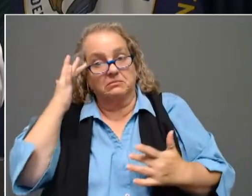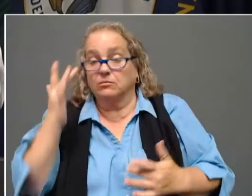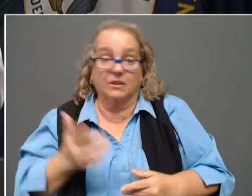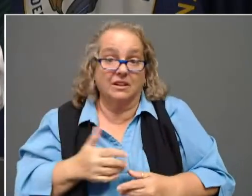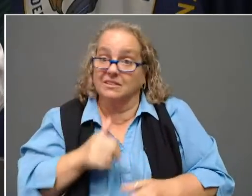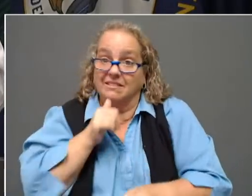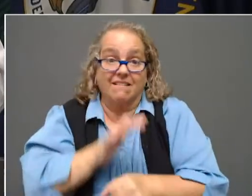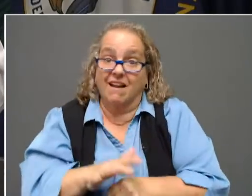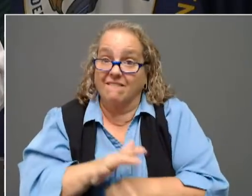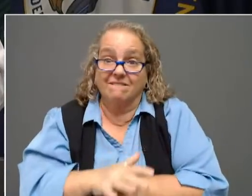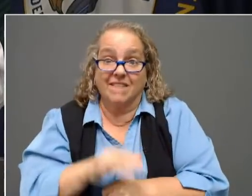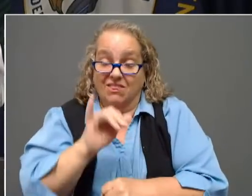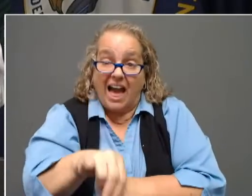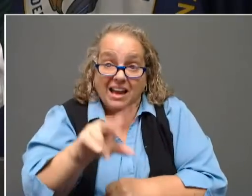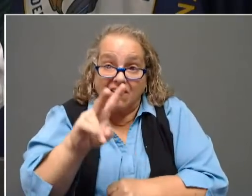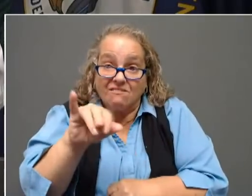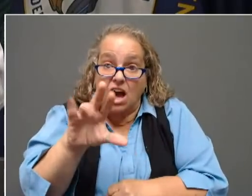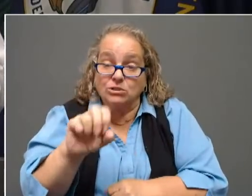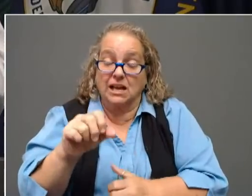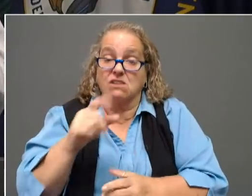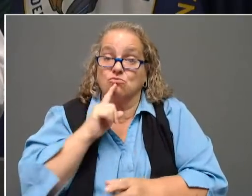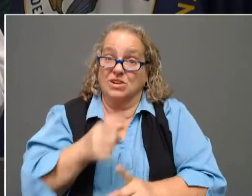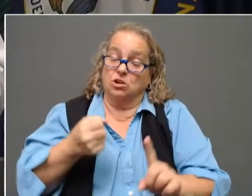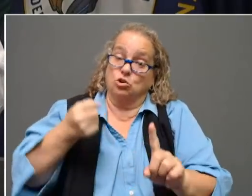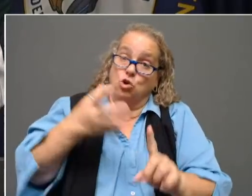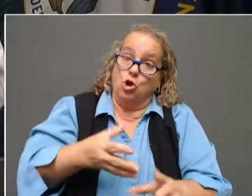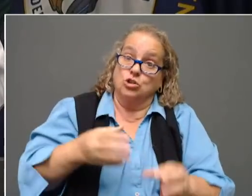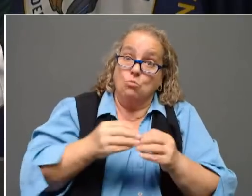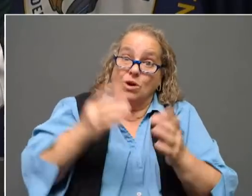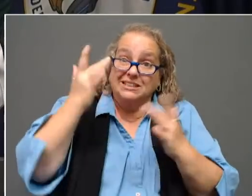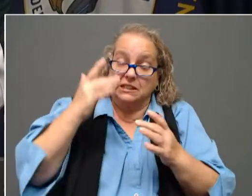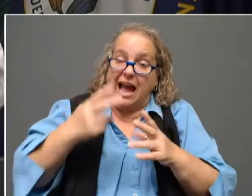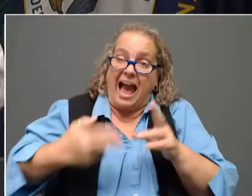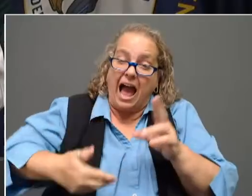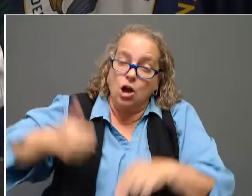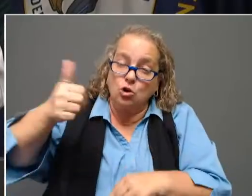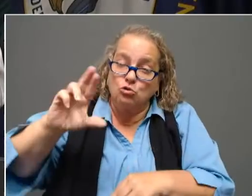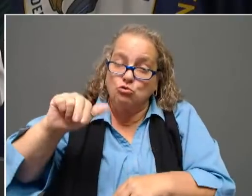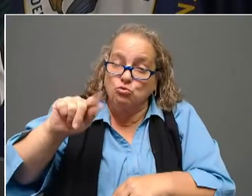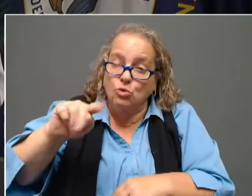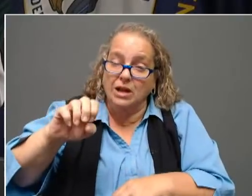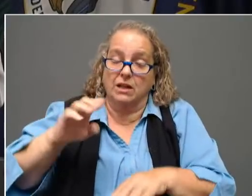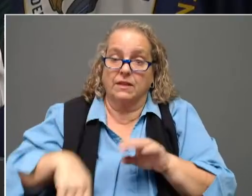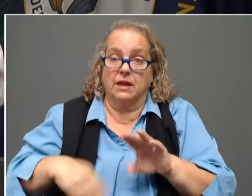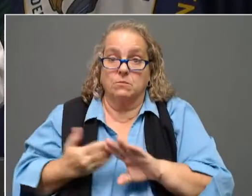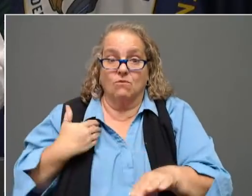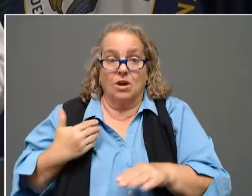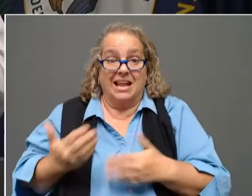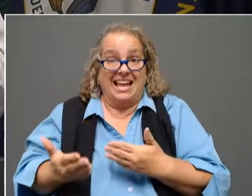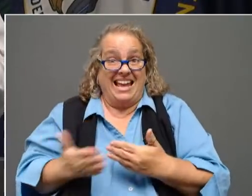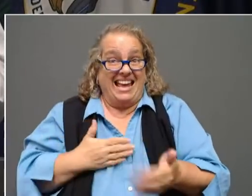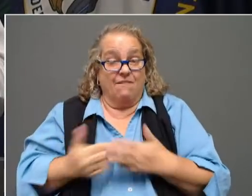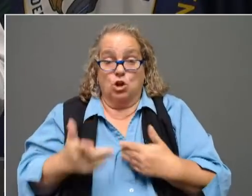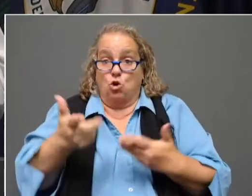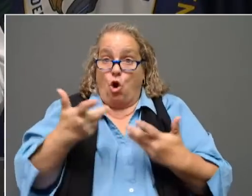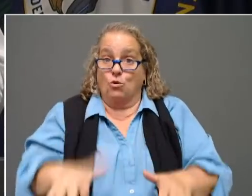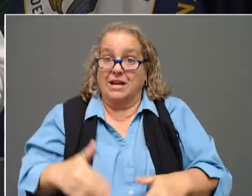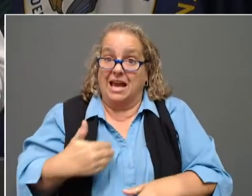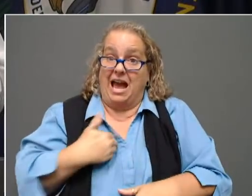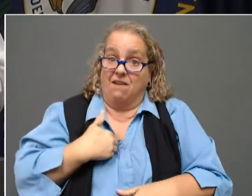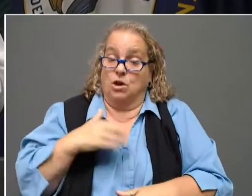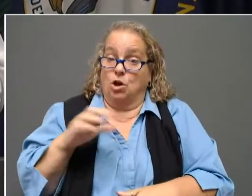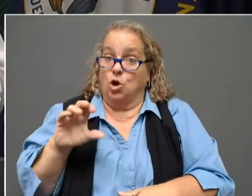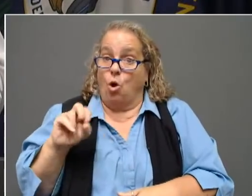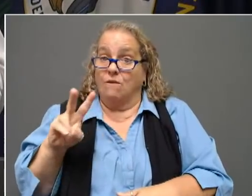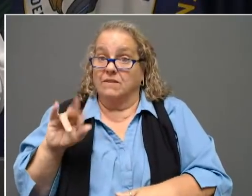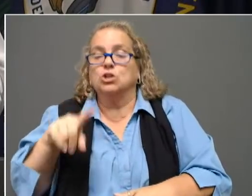much higher rate than the previous versions. Even if you've had COVID, you should get vaccinated. Those high viral